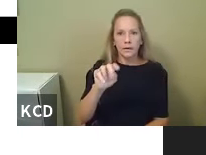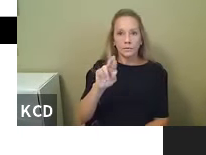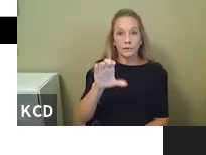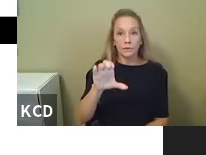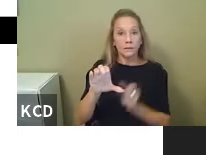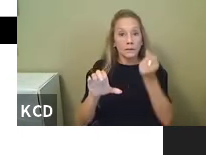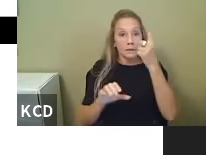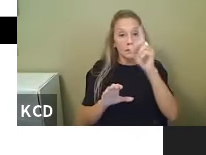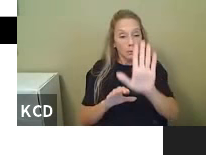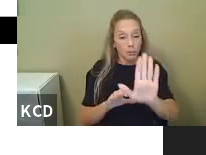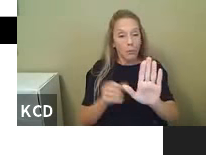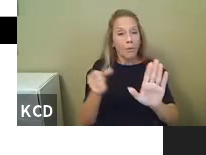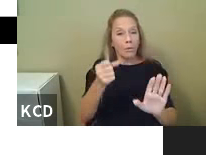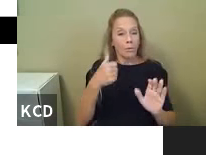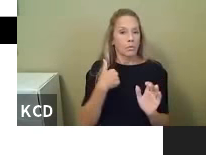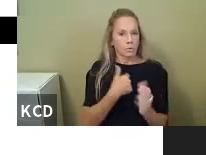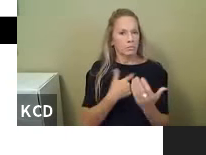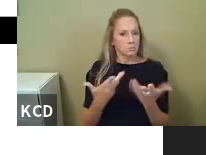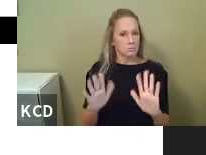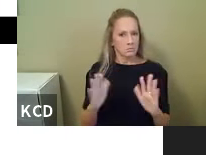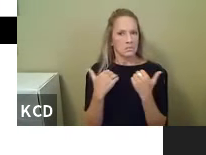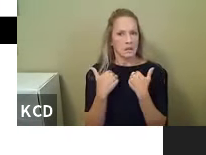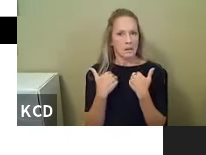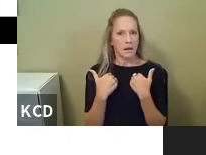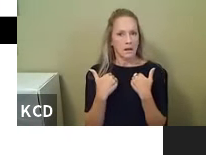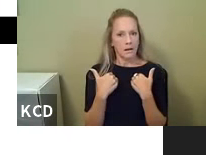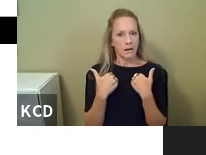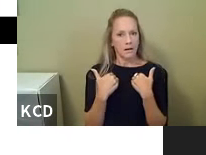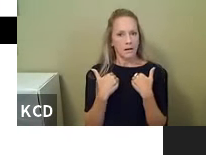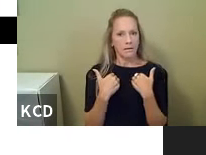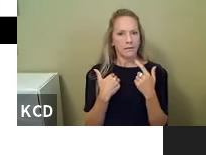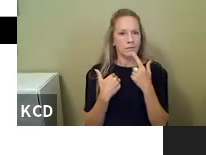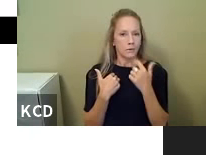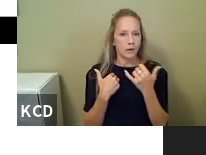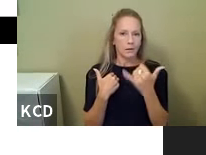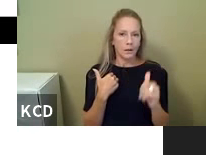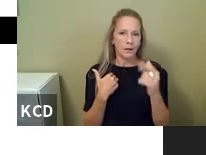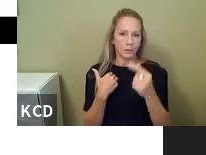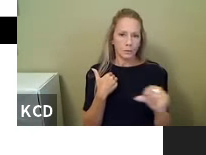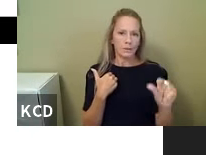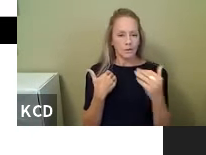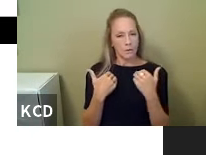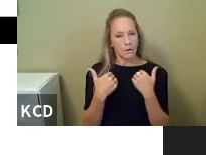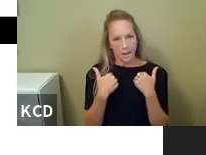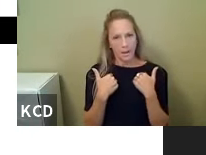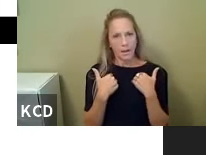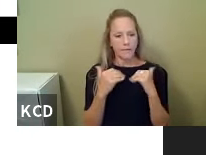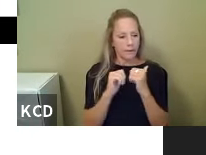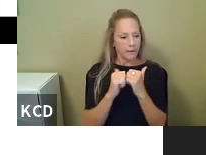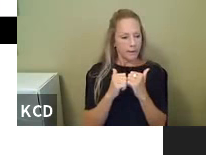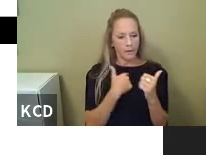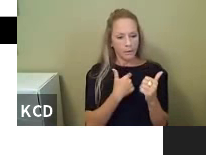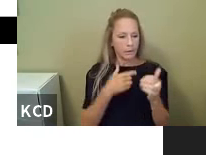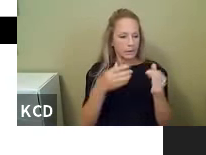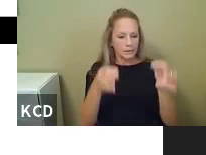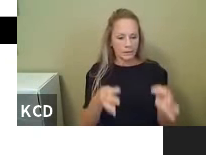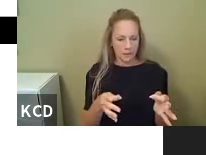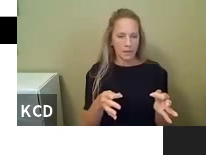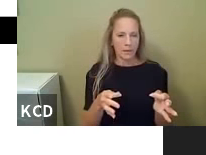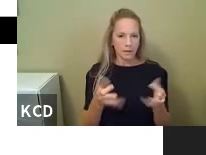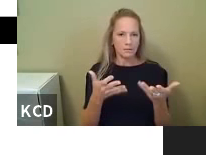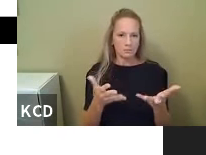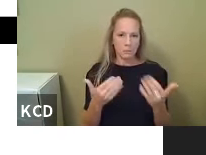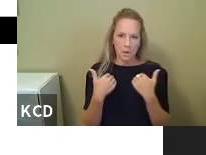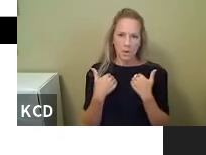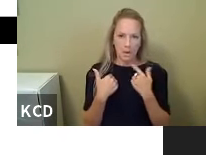We have a red, yellow, green system. We have benchmarks. So it's not like we don't have anything, but I think that there